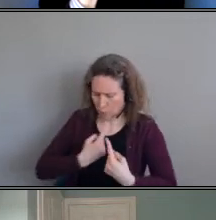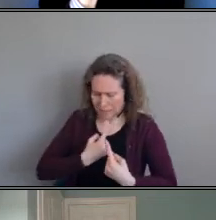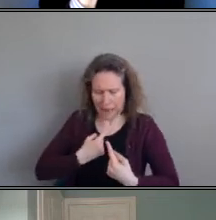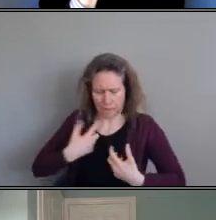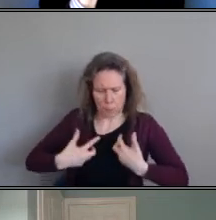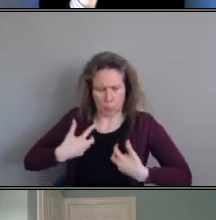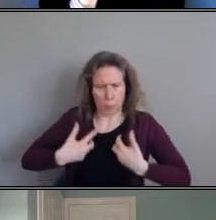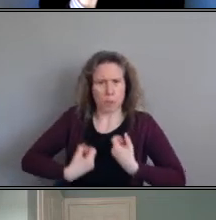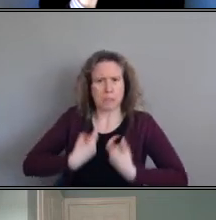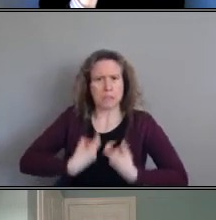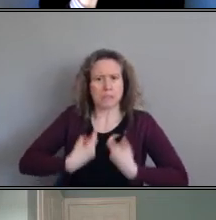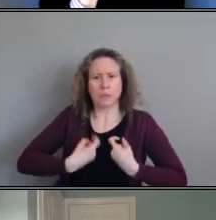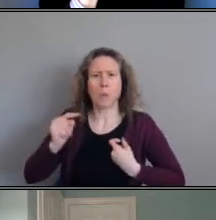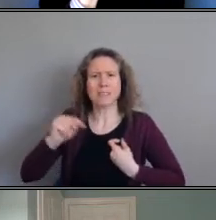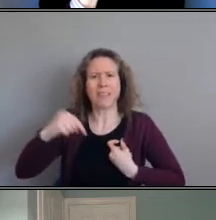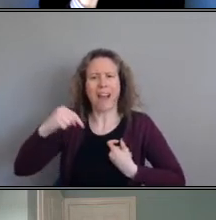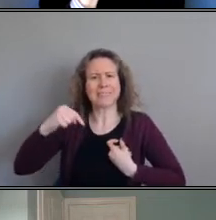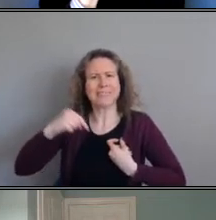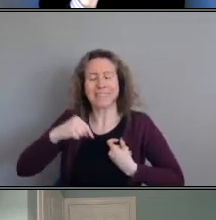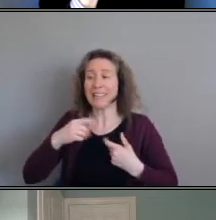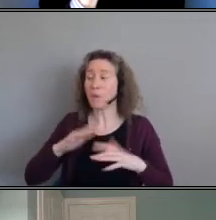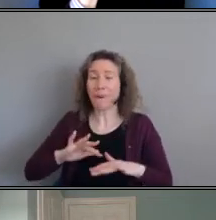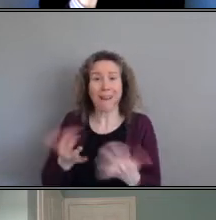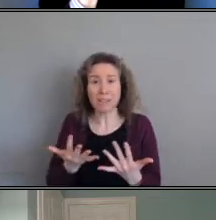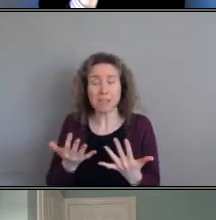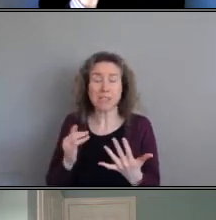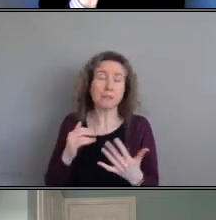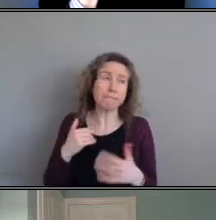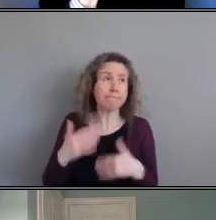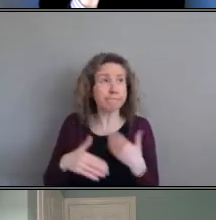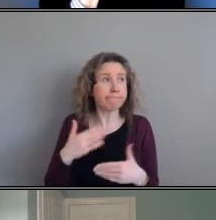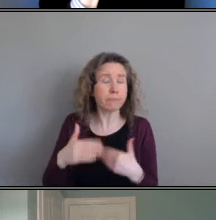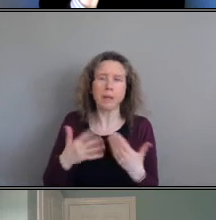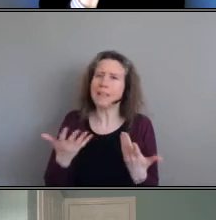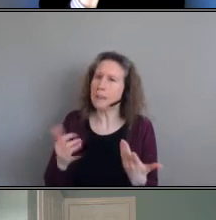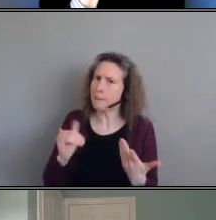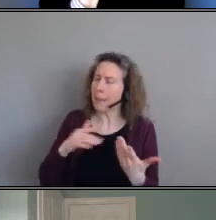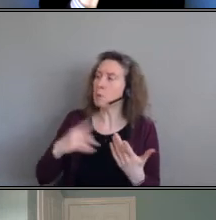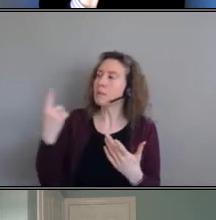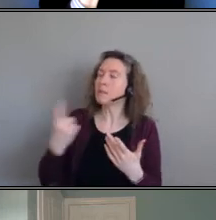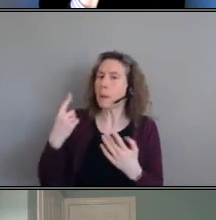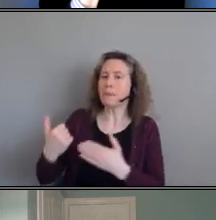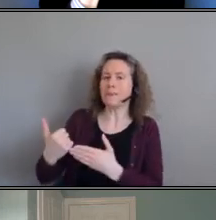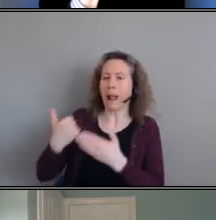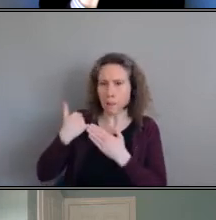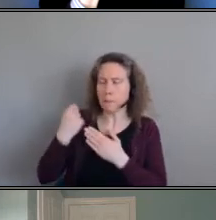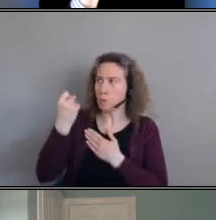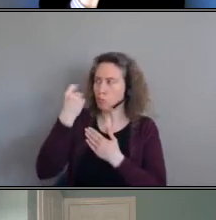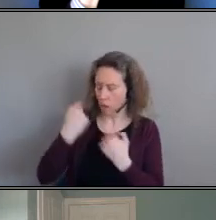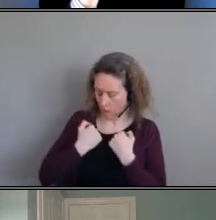key part. If you don't have that, and it may be that you need somebody's help to help you with that.